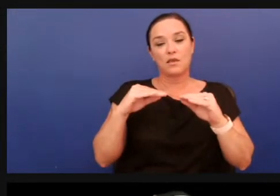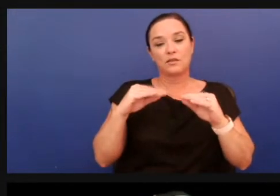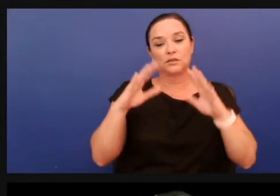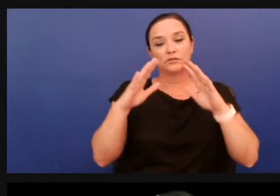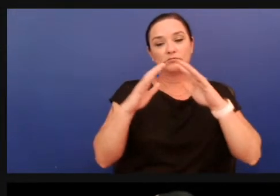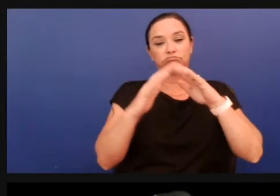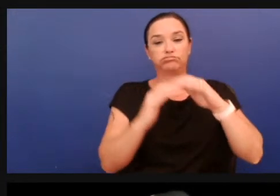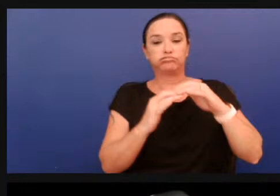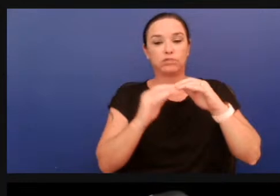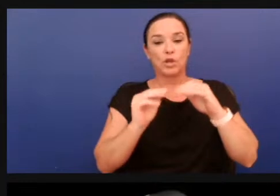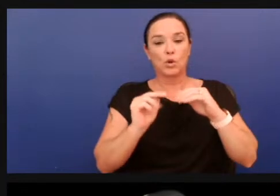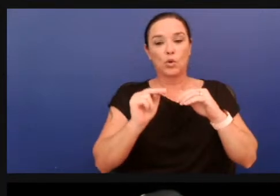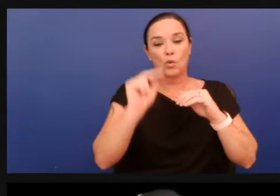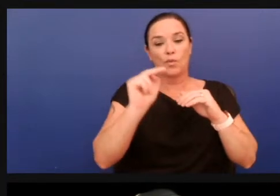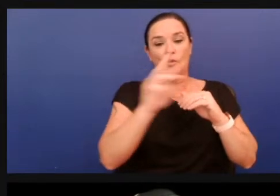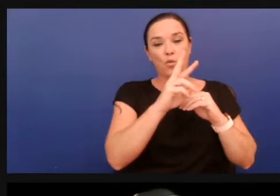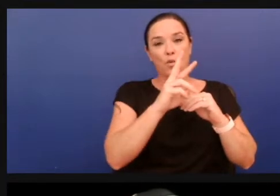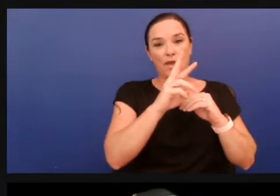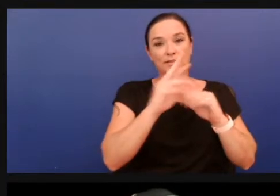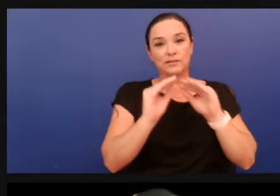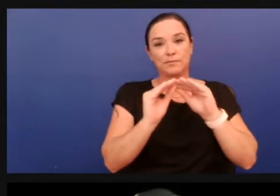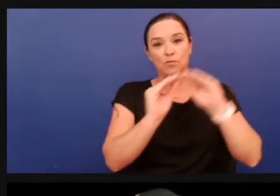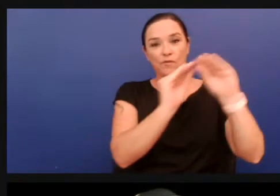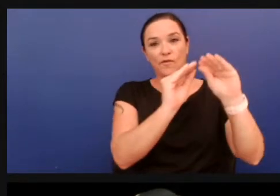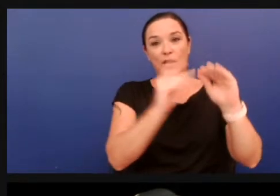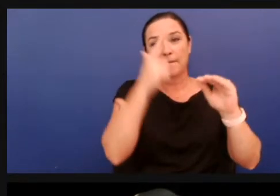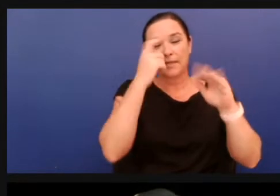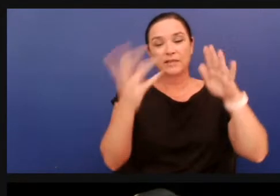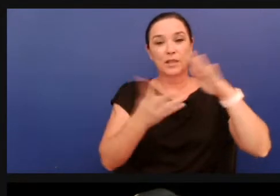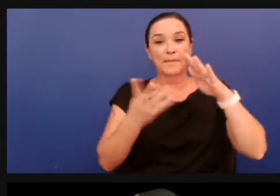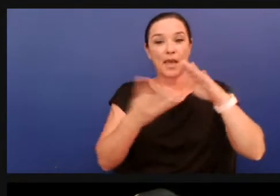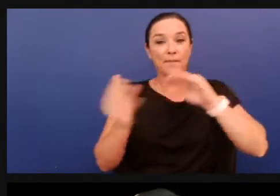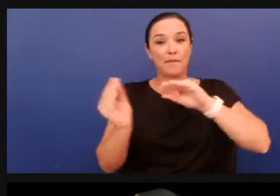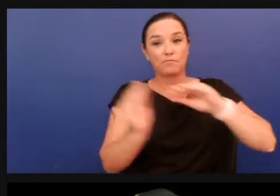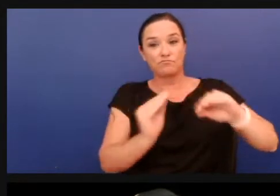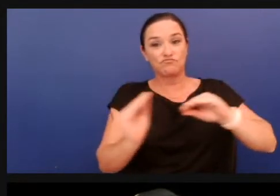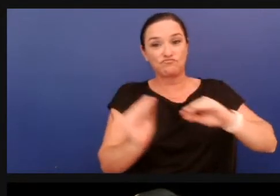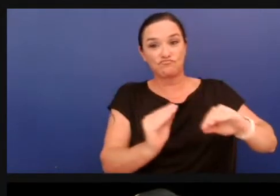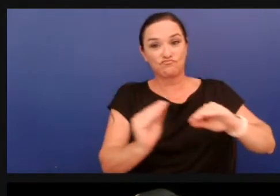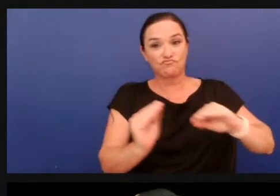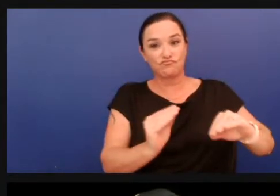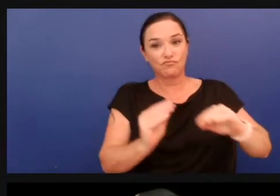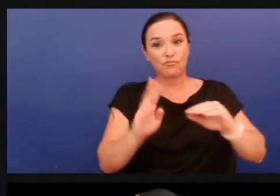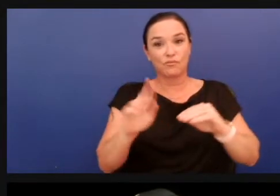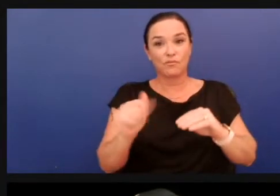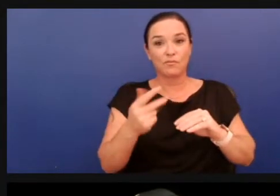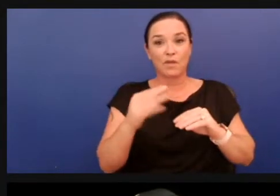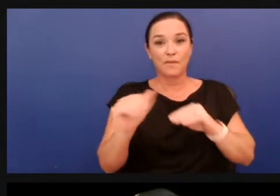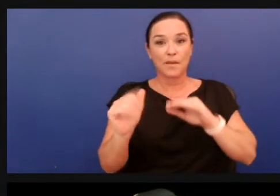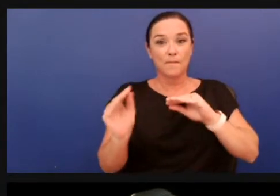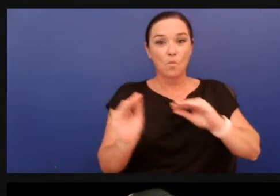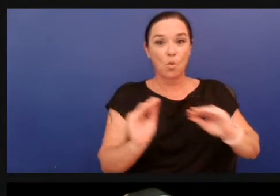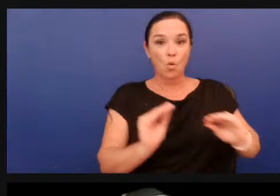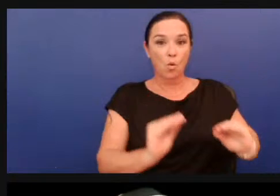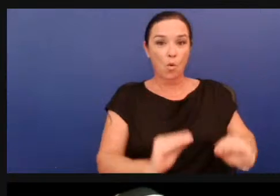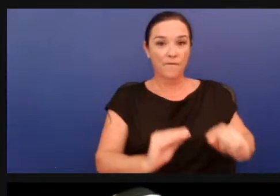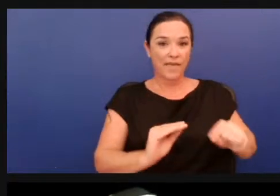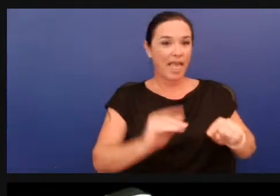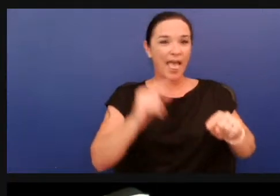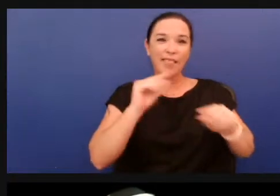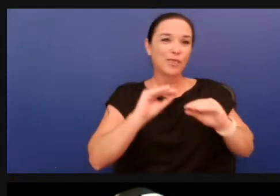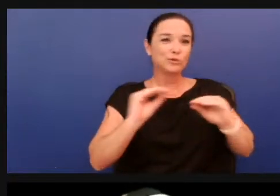also deflated, magma draining further and further down and accumulating all the way down in here where there's no tilt meter,